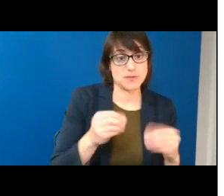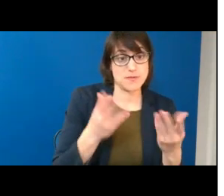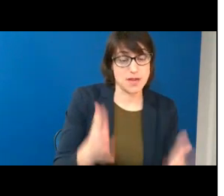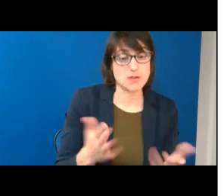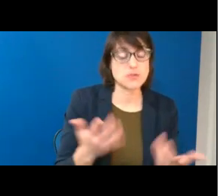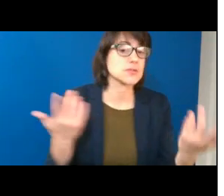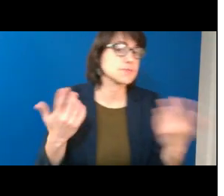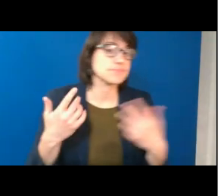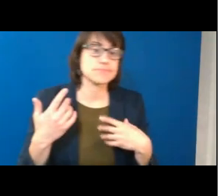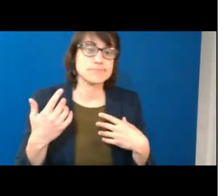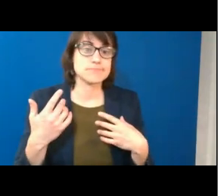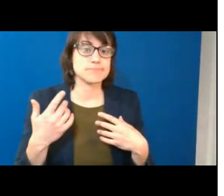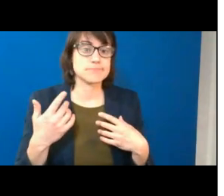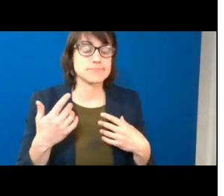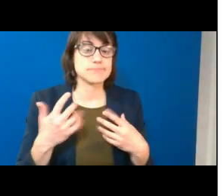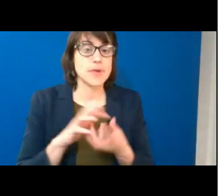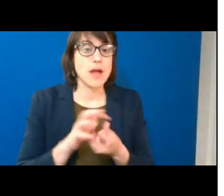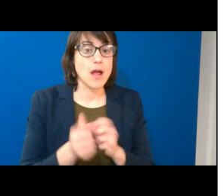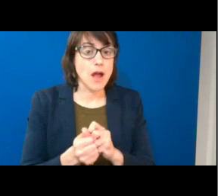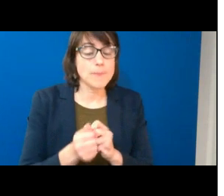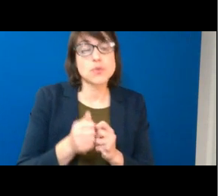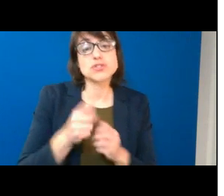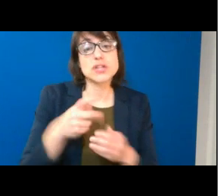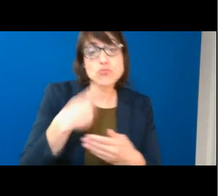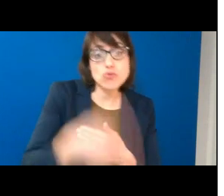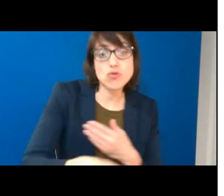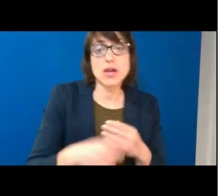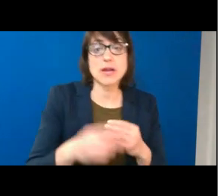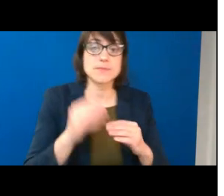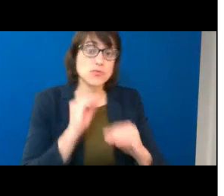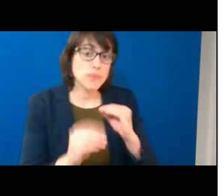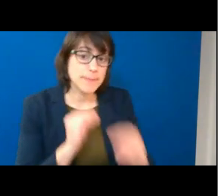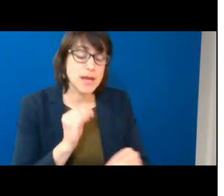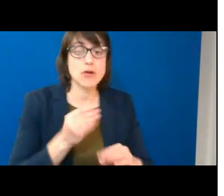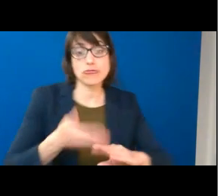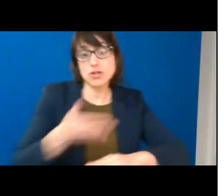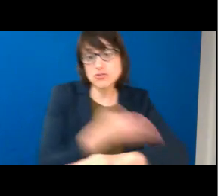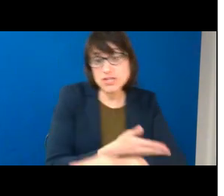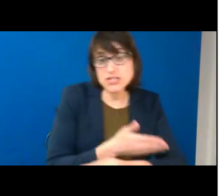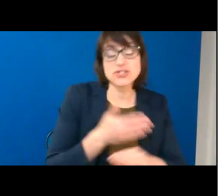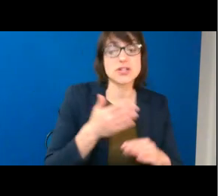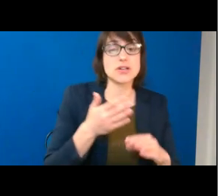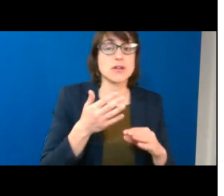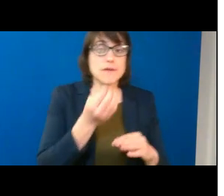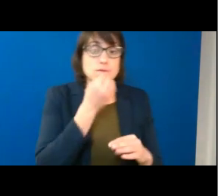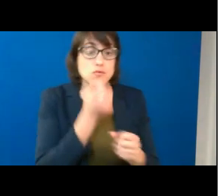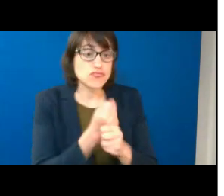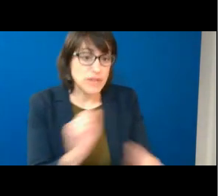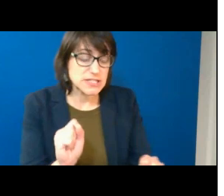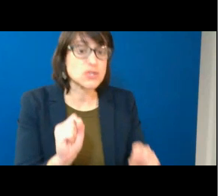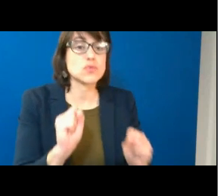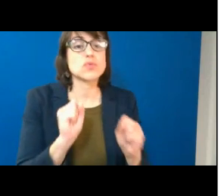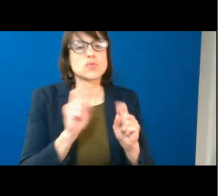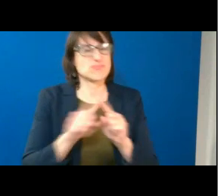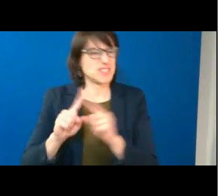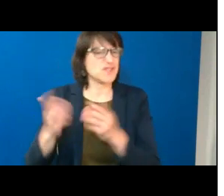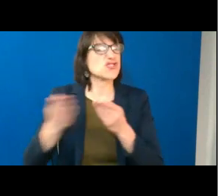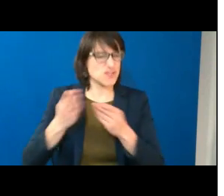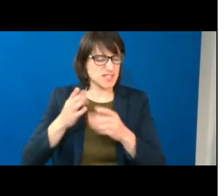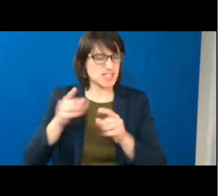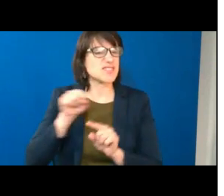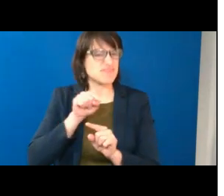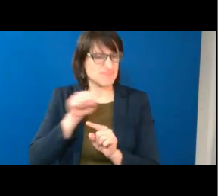and refurbishing entities, and anyone that provides these solutions in our area or that want to come to Miami. And then